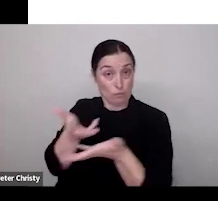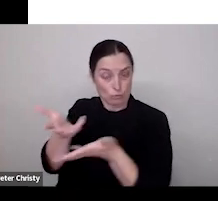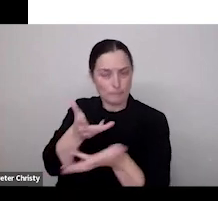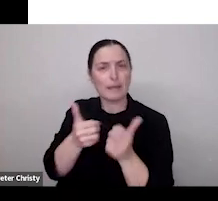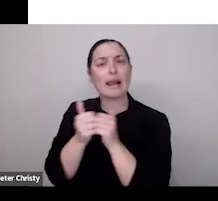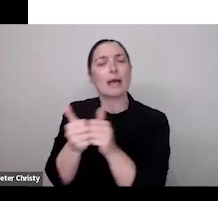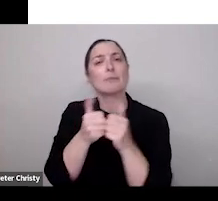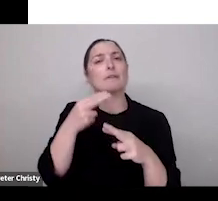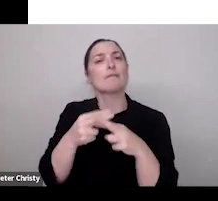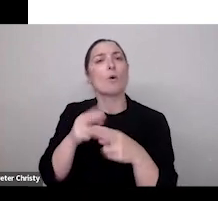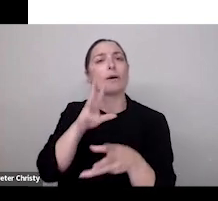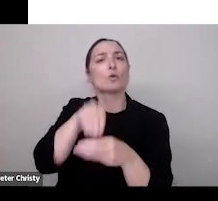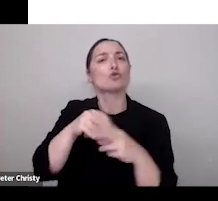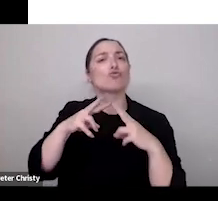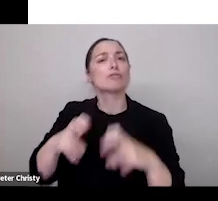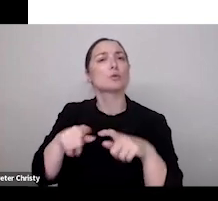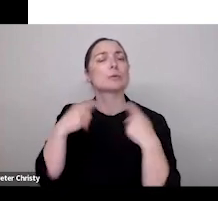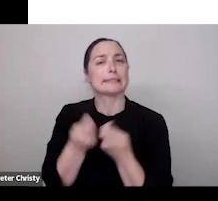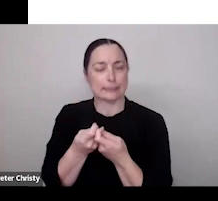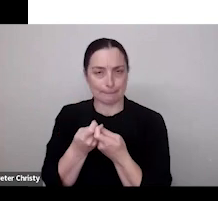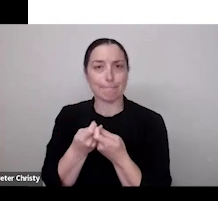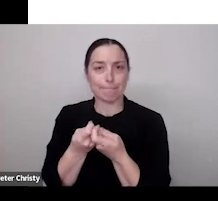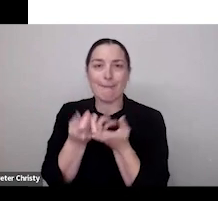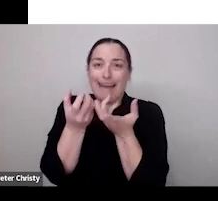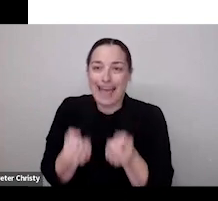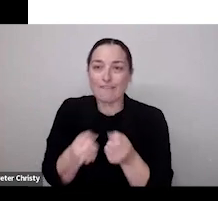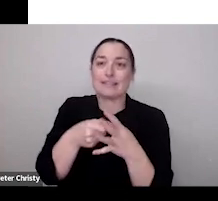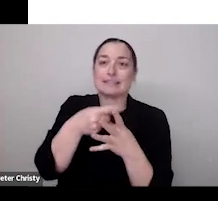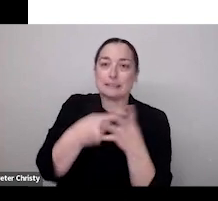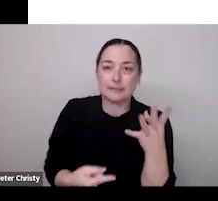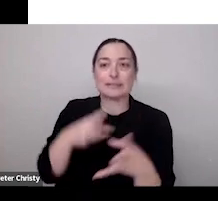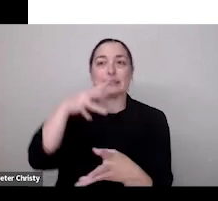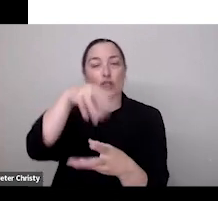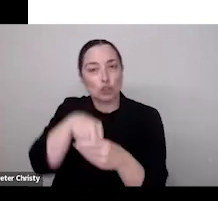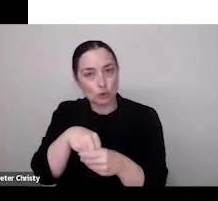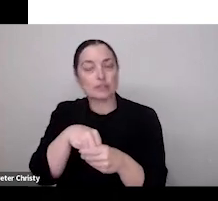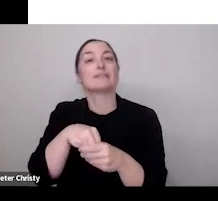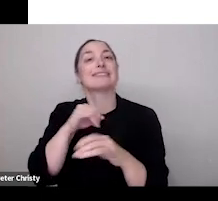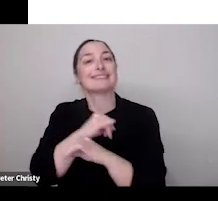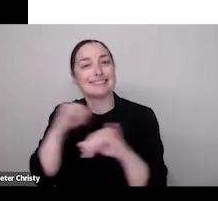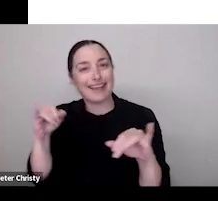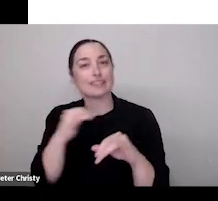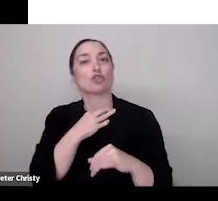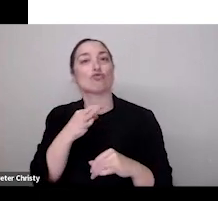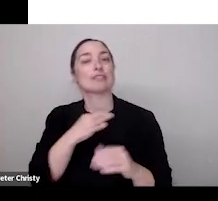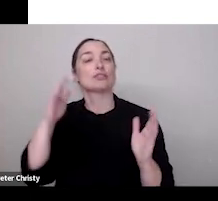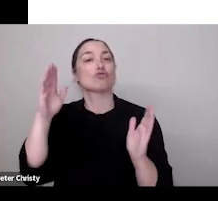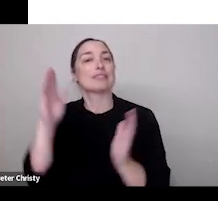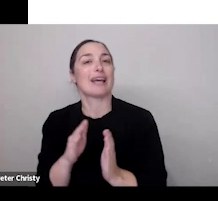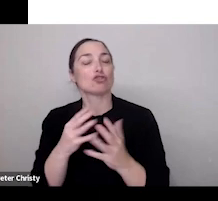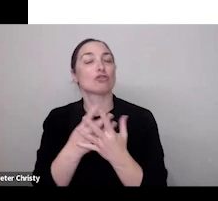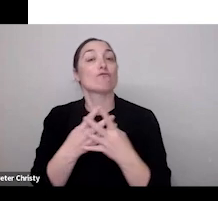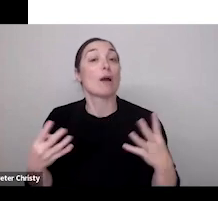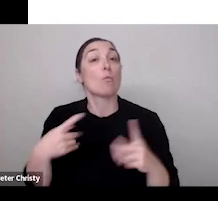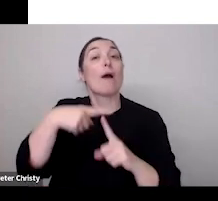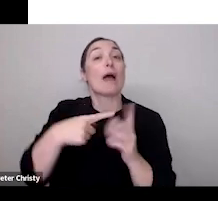Inclusion research team have developed a disability inclusive disaster risk reduction framework and toolkit for